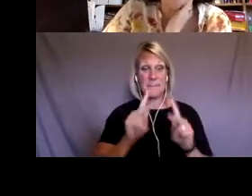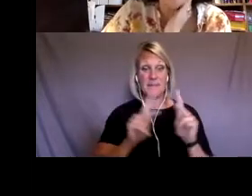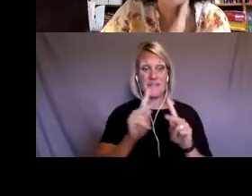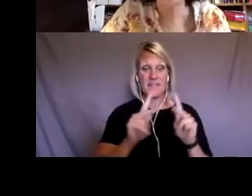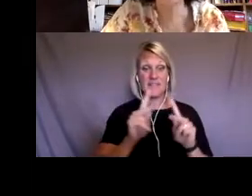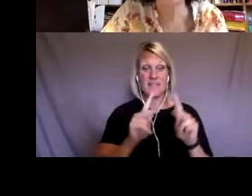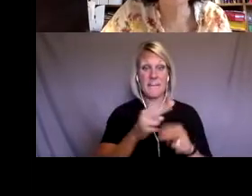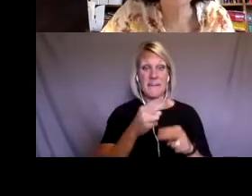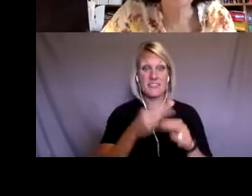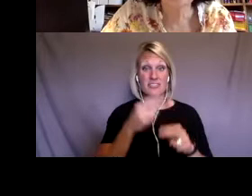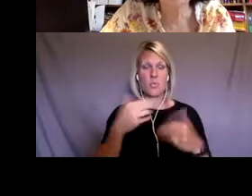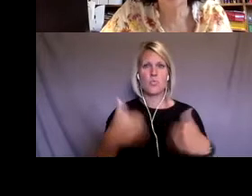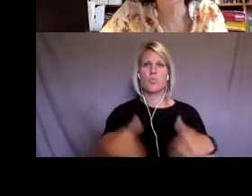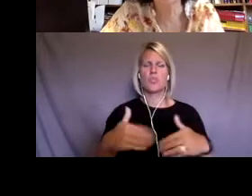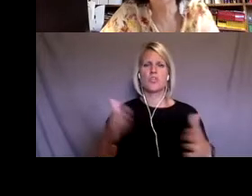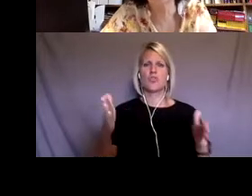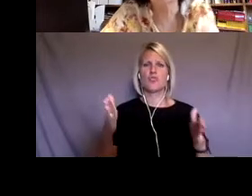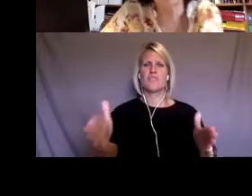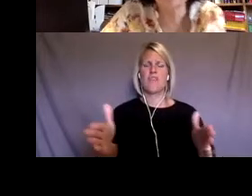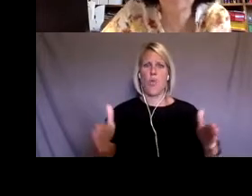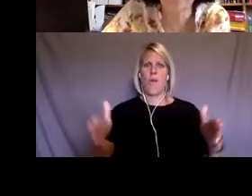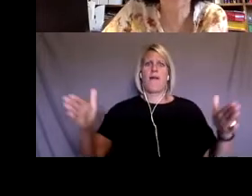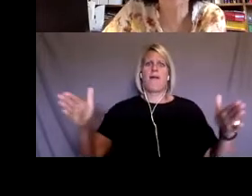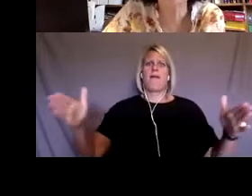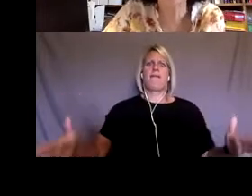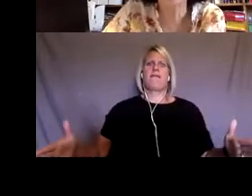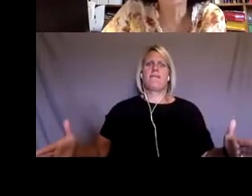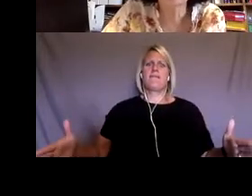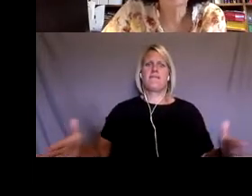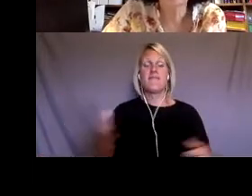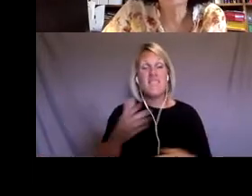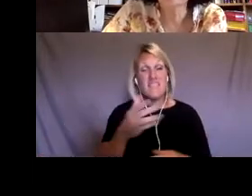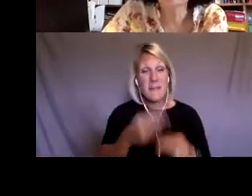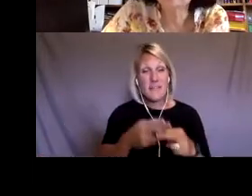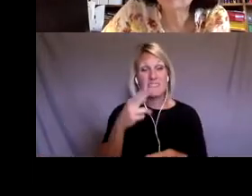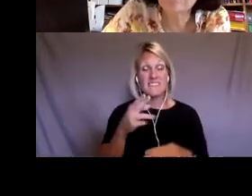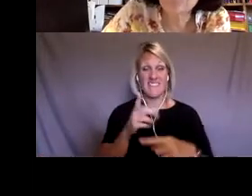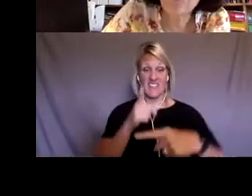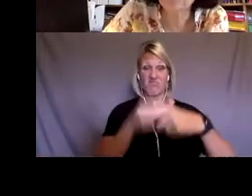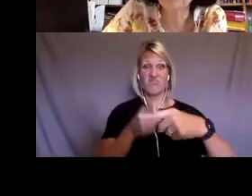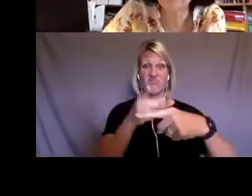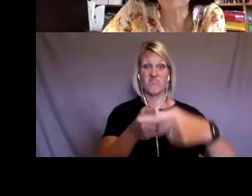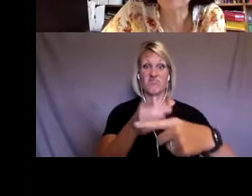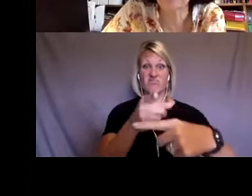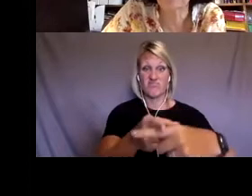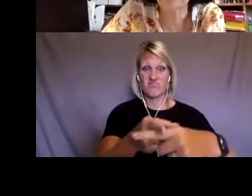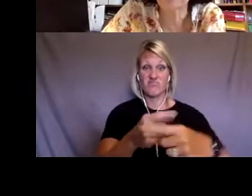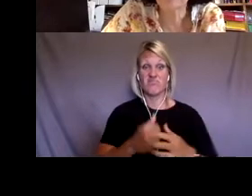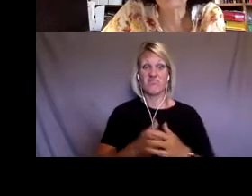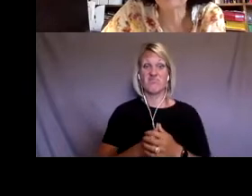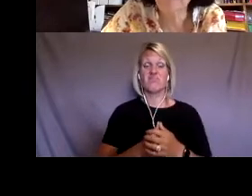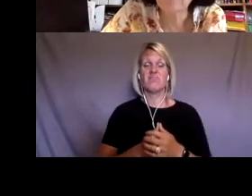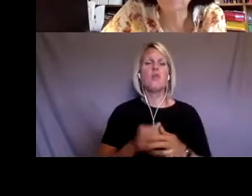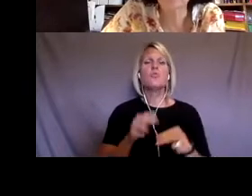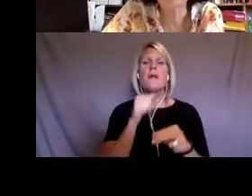wide the streets are, talked about the intersections, the short traffic signal,